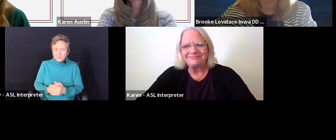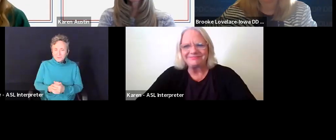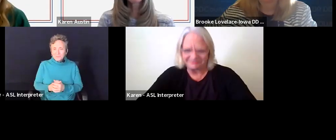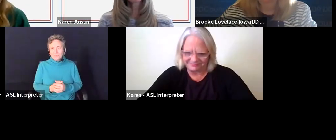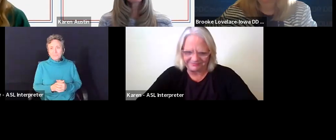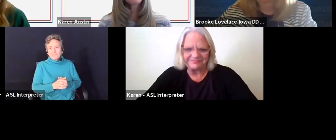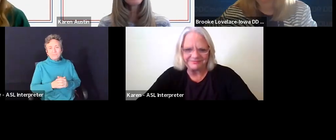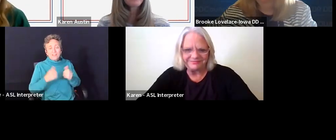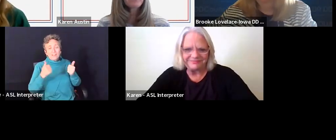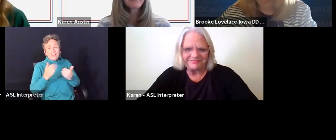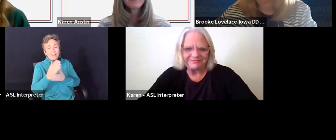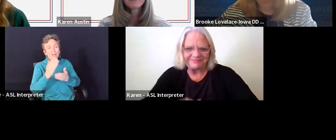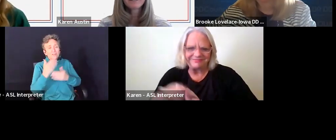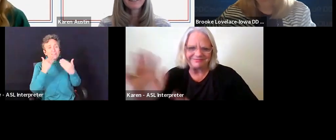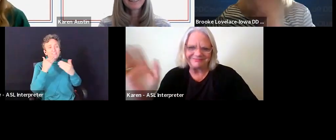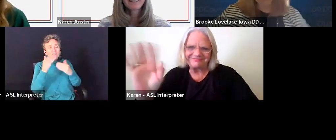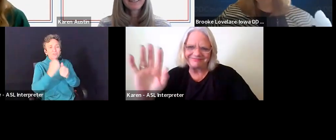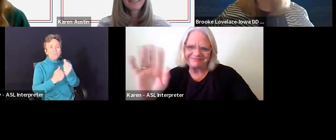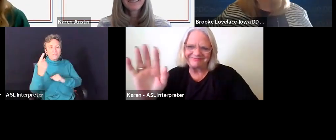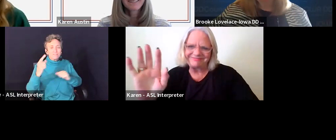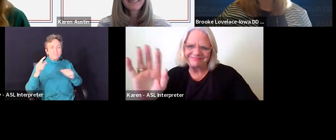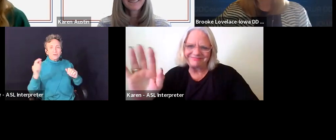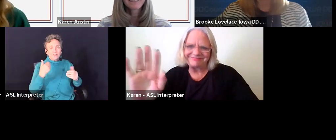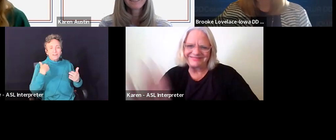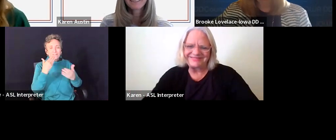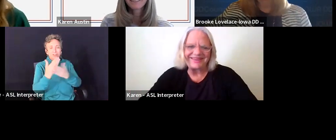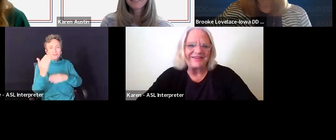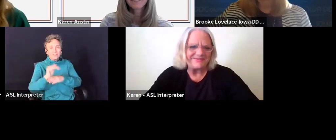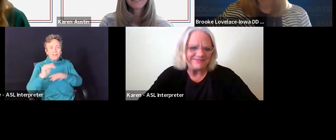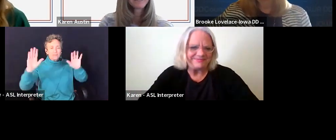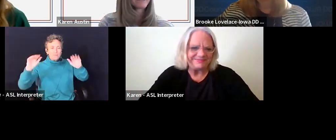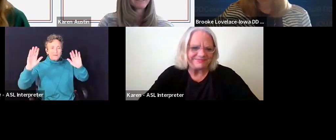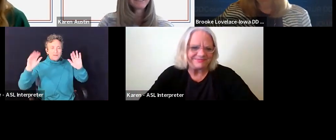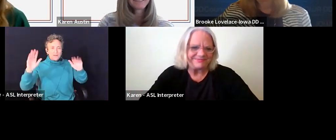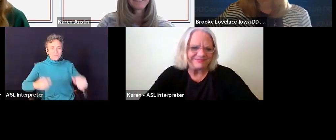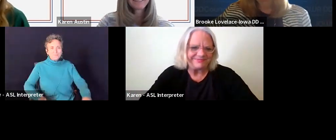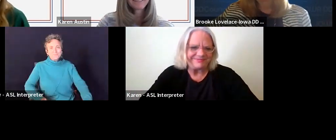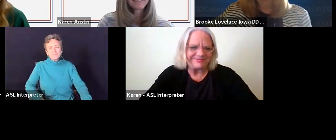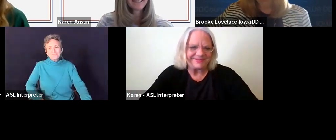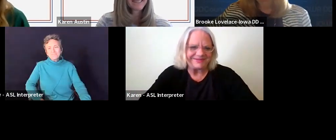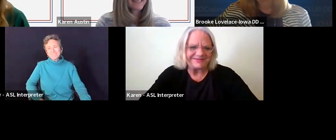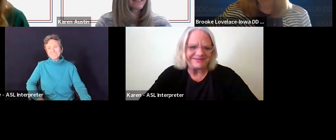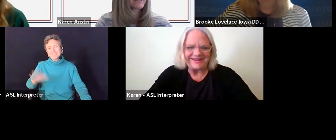Excellent. All right. Well, thank you, everybody. Have a good night. Thank you.